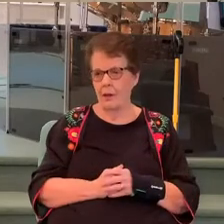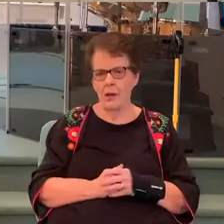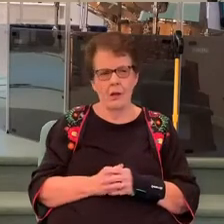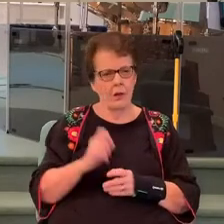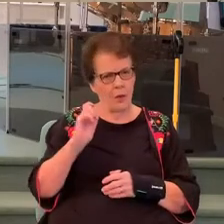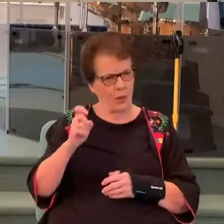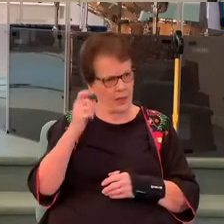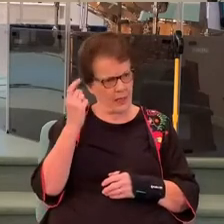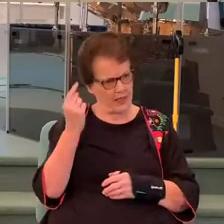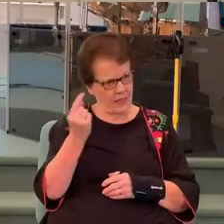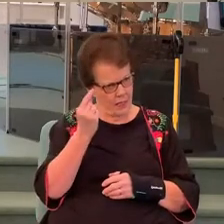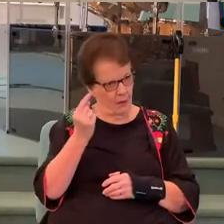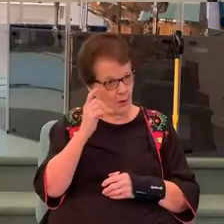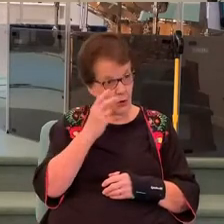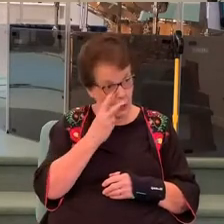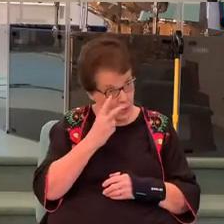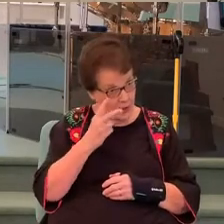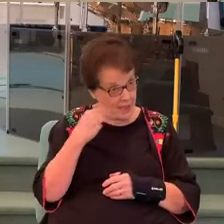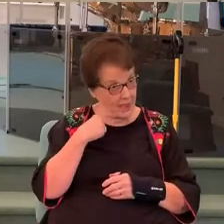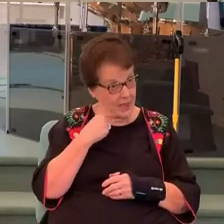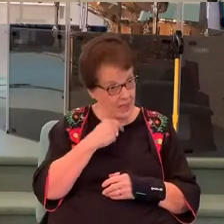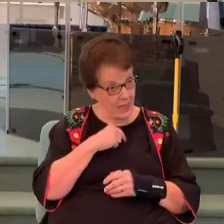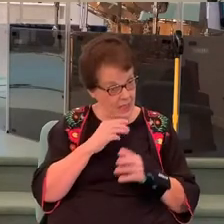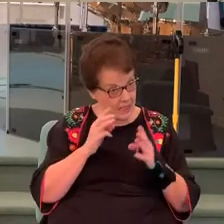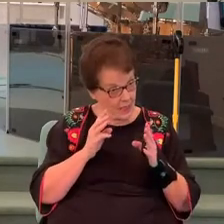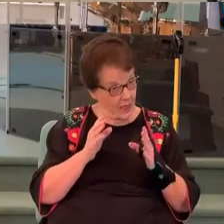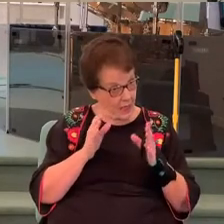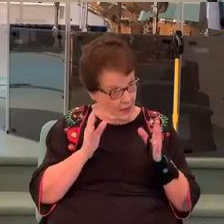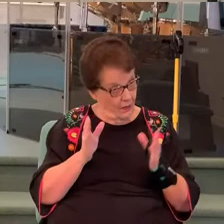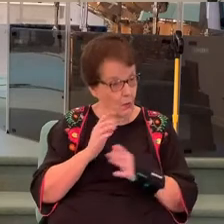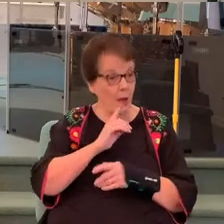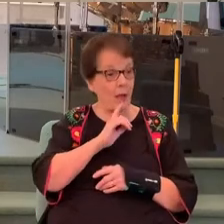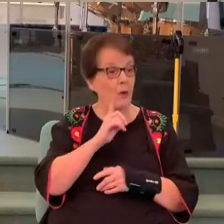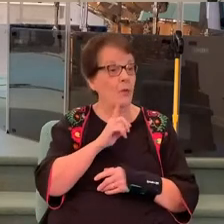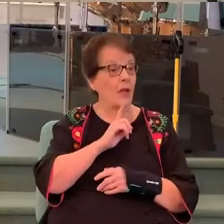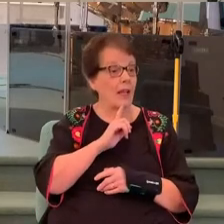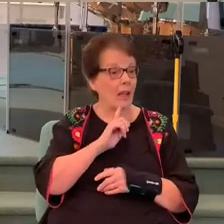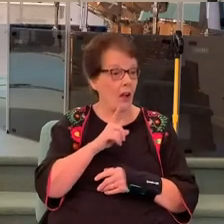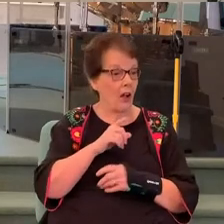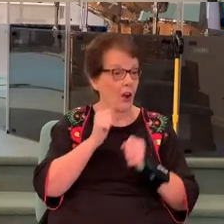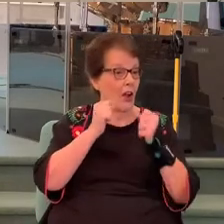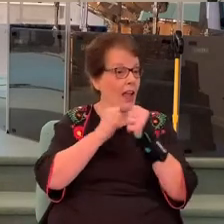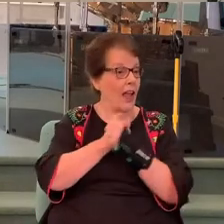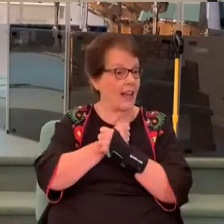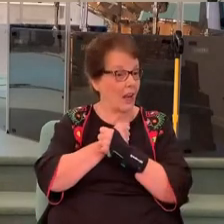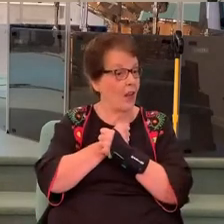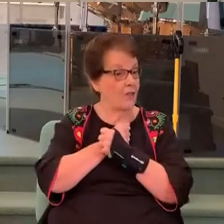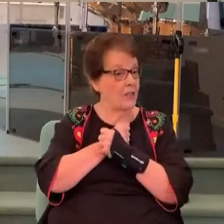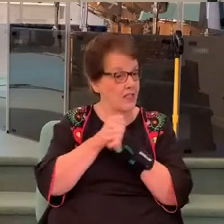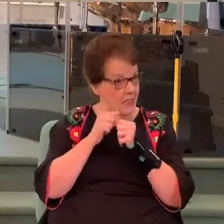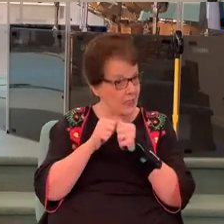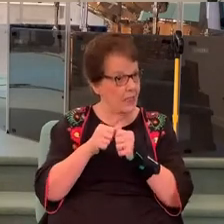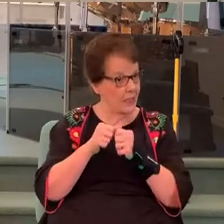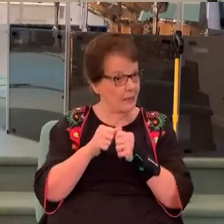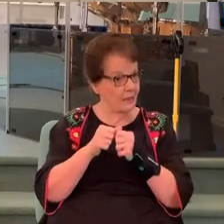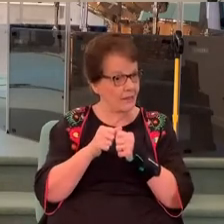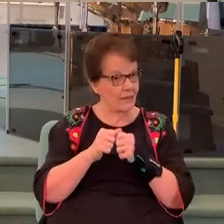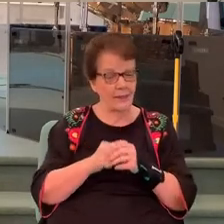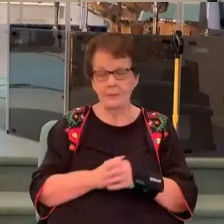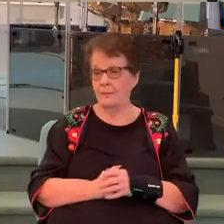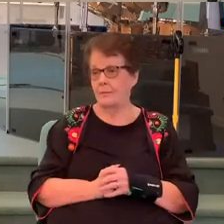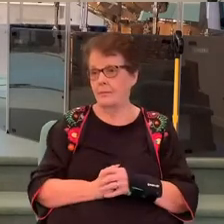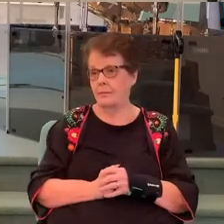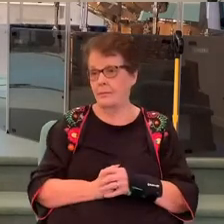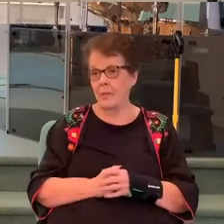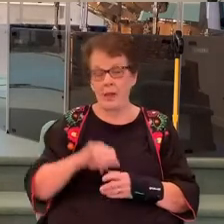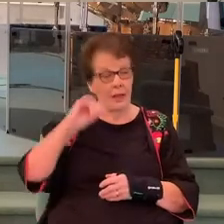the way that we really are and loves us anyway. True Christian love, true Christian accountability. James is encouraging the